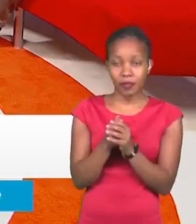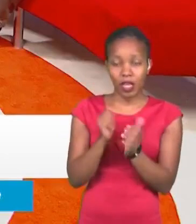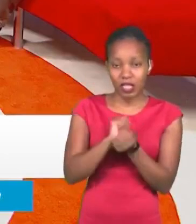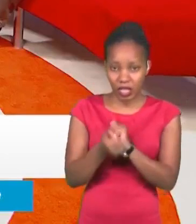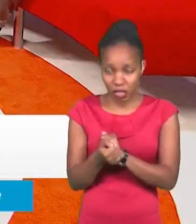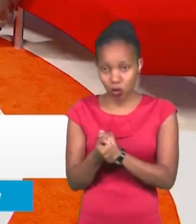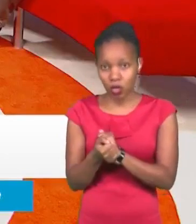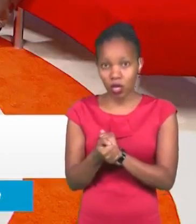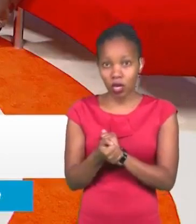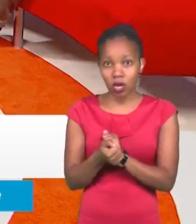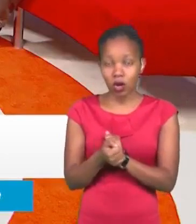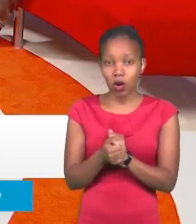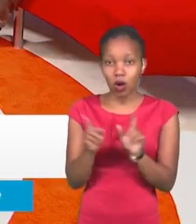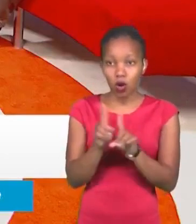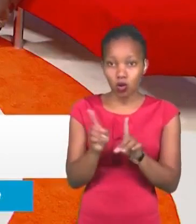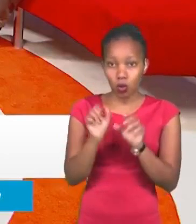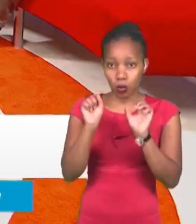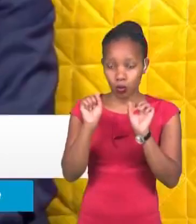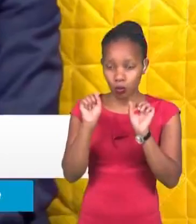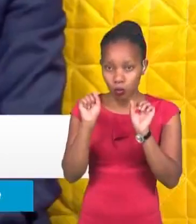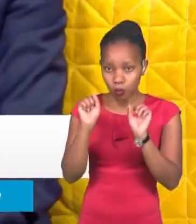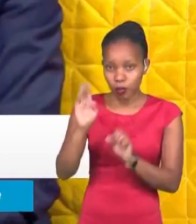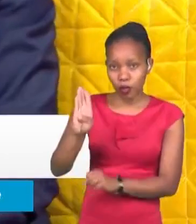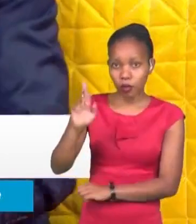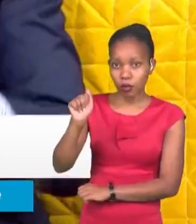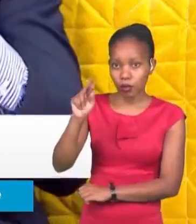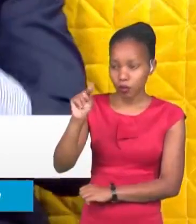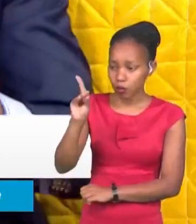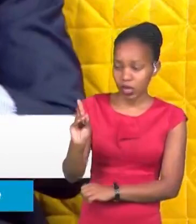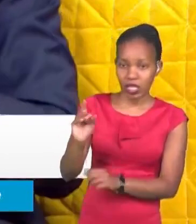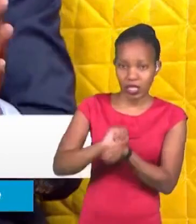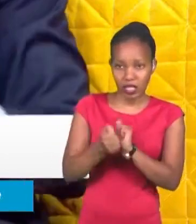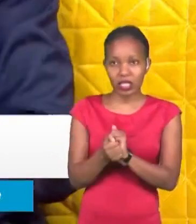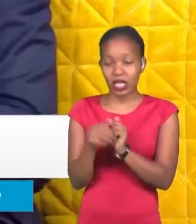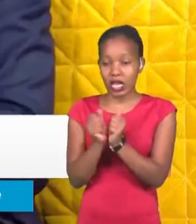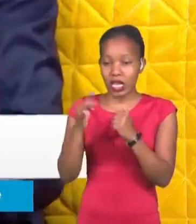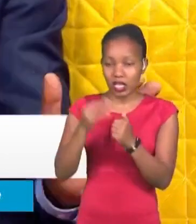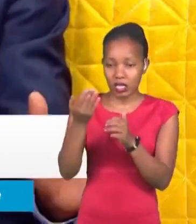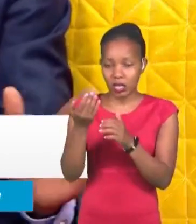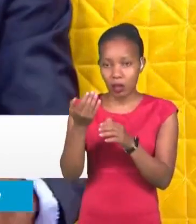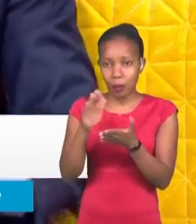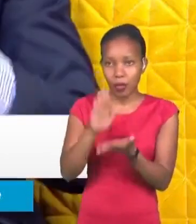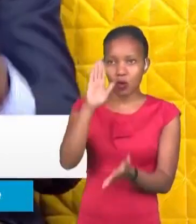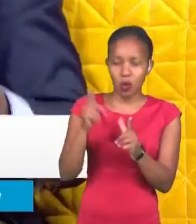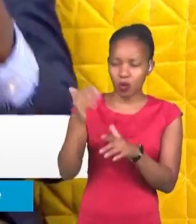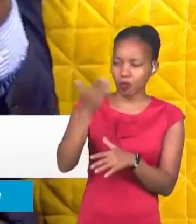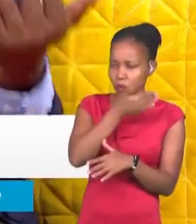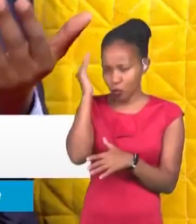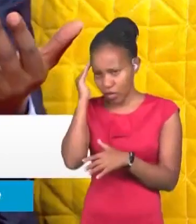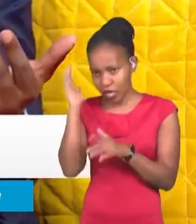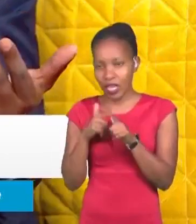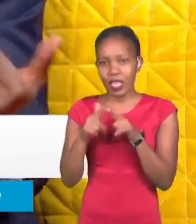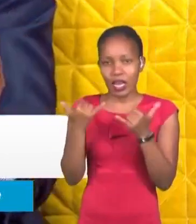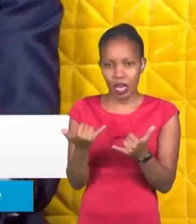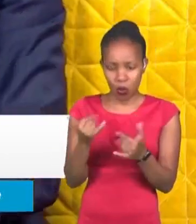transactions. You can, of course, branding has to change. 18 and above will now be a thing of the past. 16 and above now